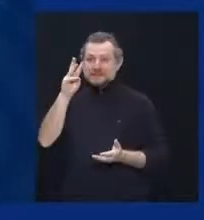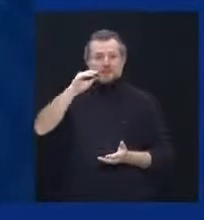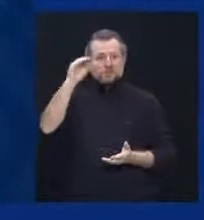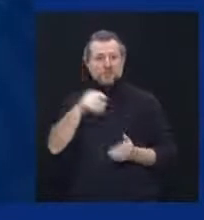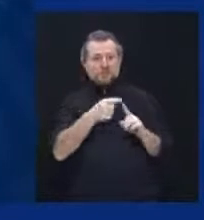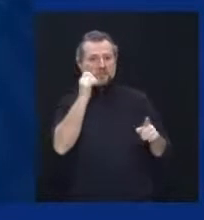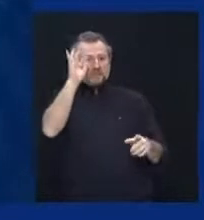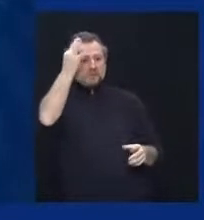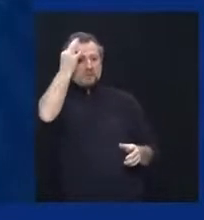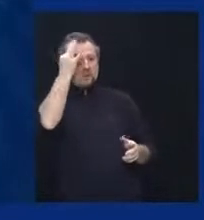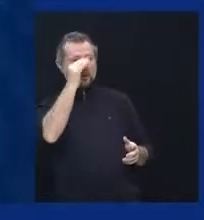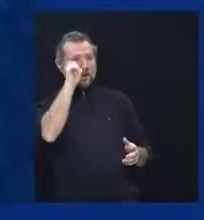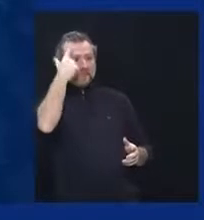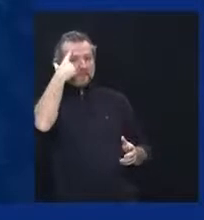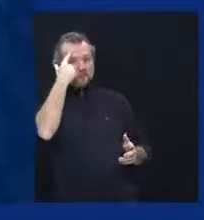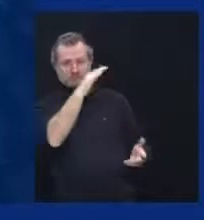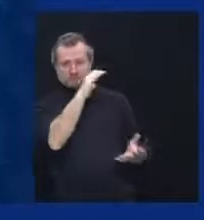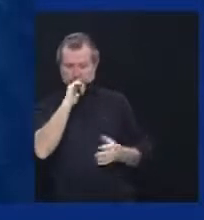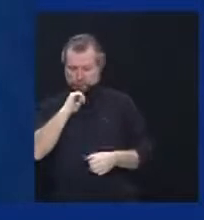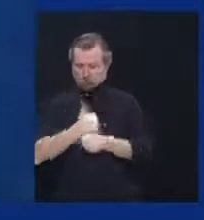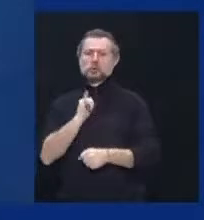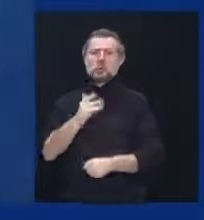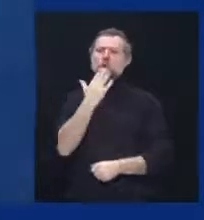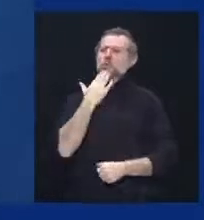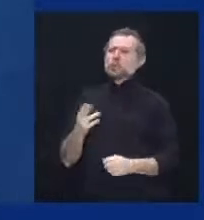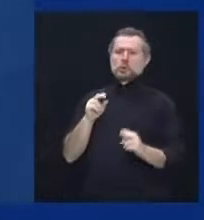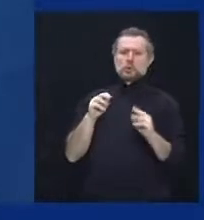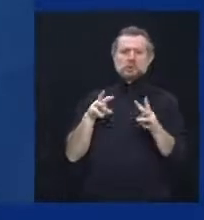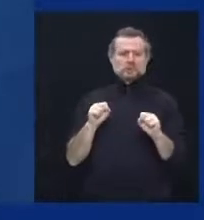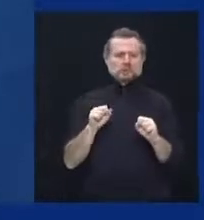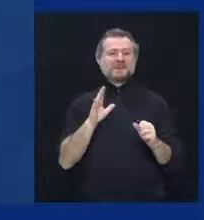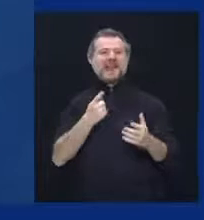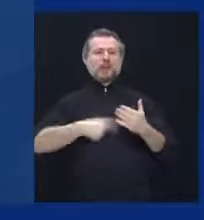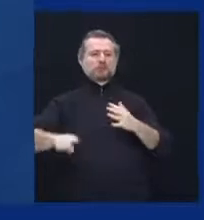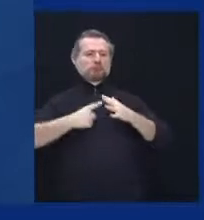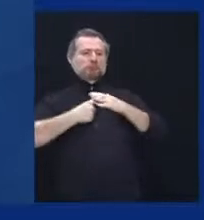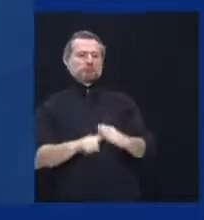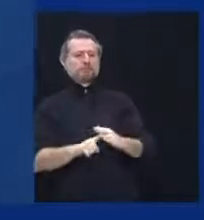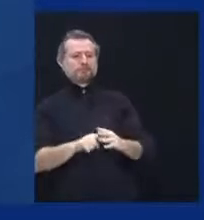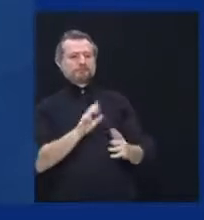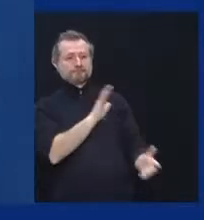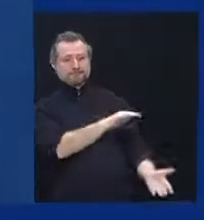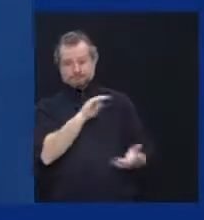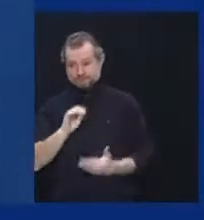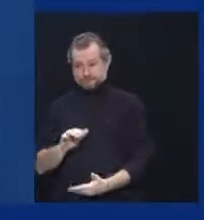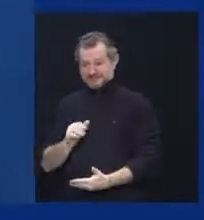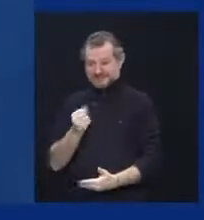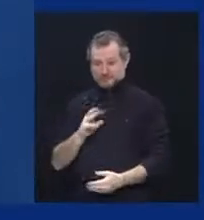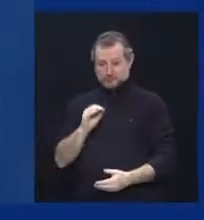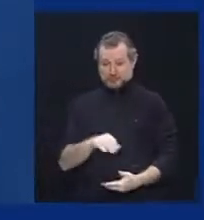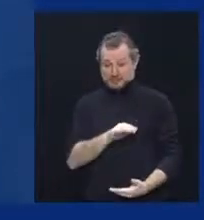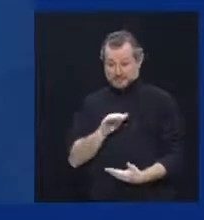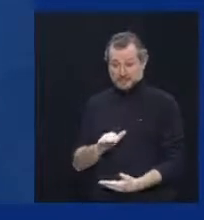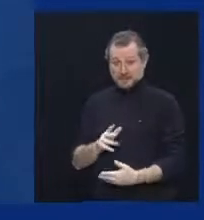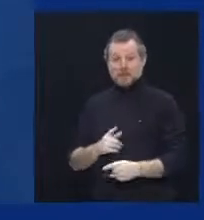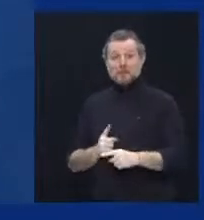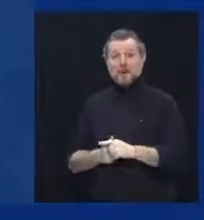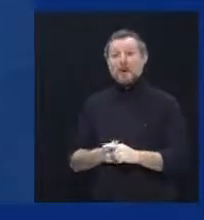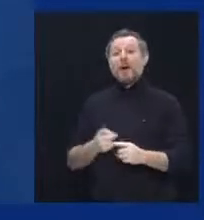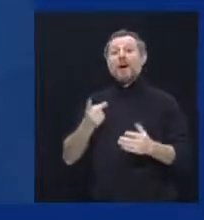news. That will come next week and for the following